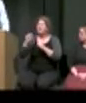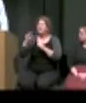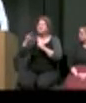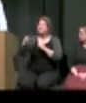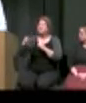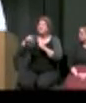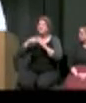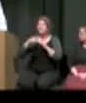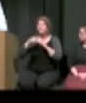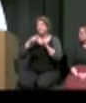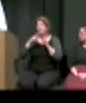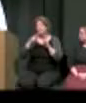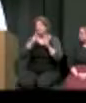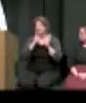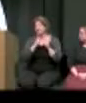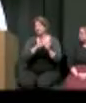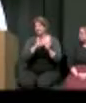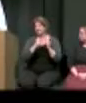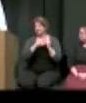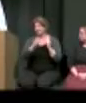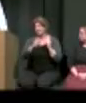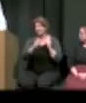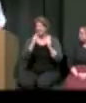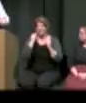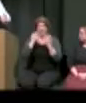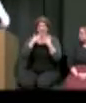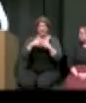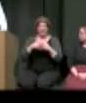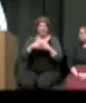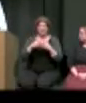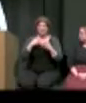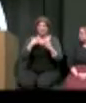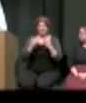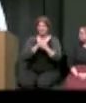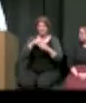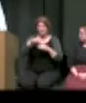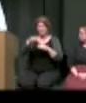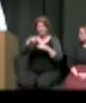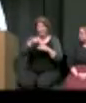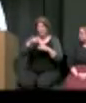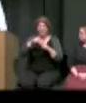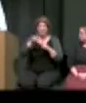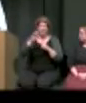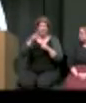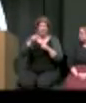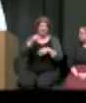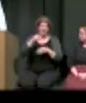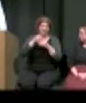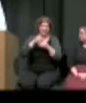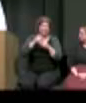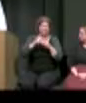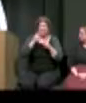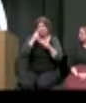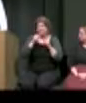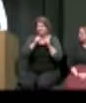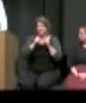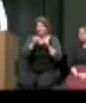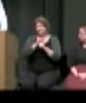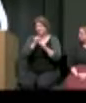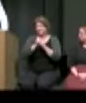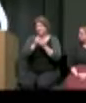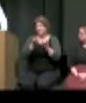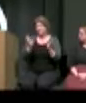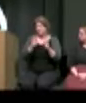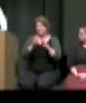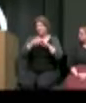hopefully leave it there long term if everything works out in the end. So they have a new walkway for their trail, but you know, we're continuing to work with everyone